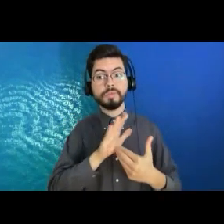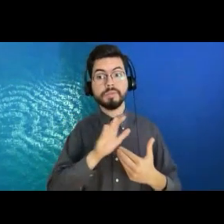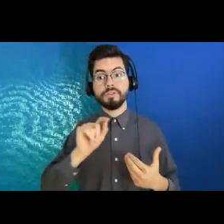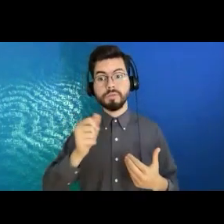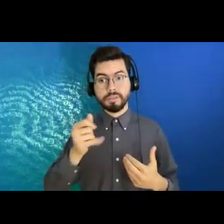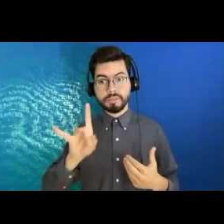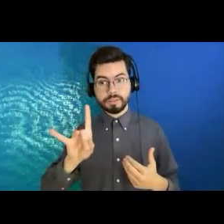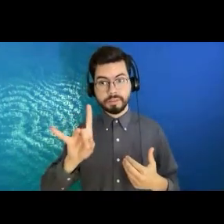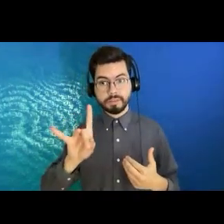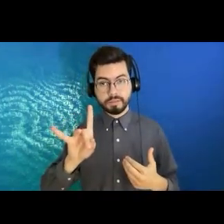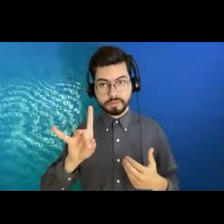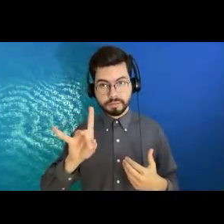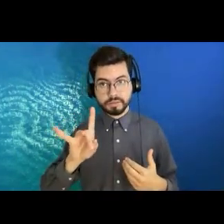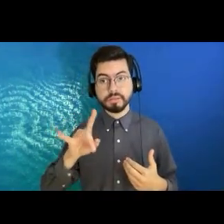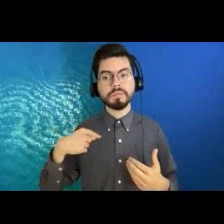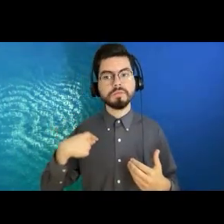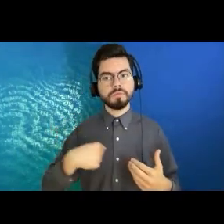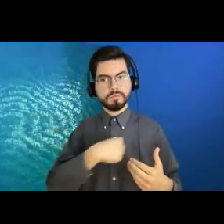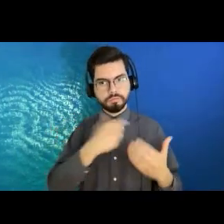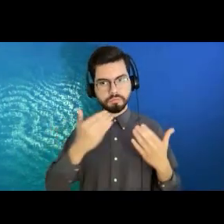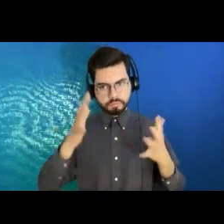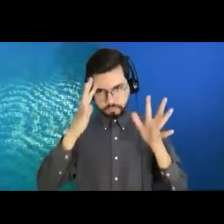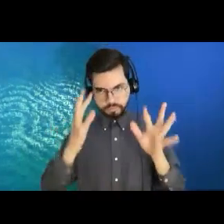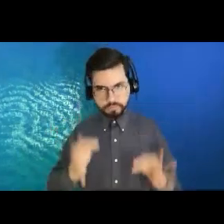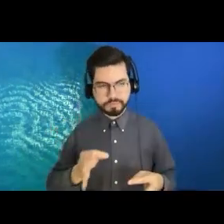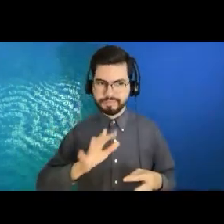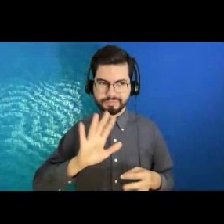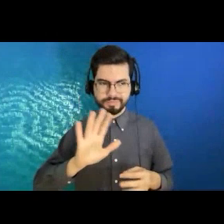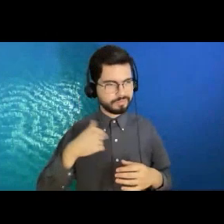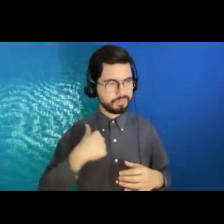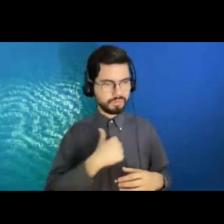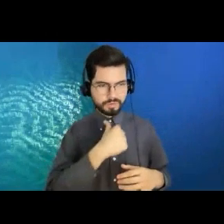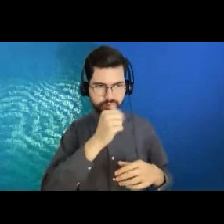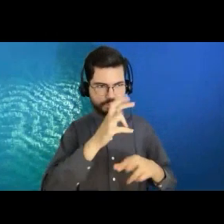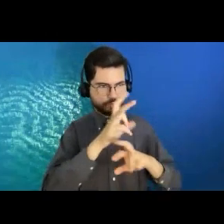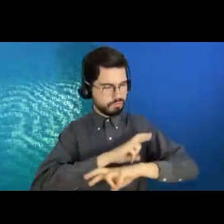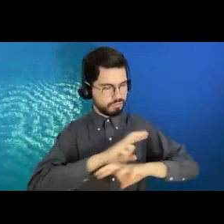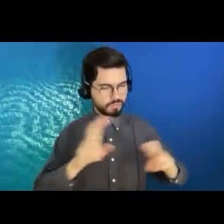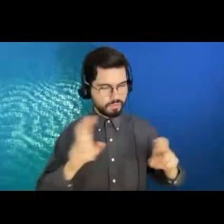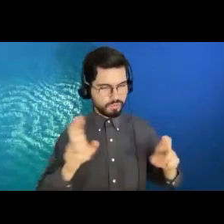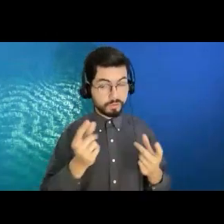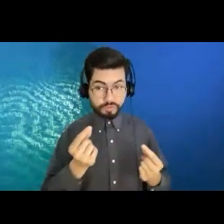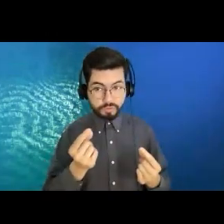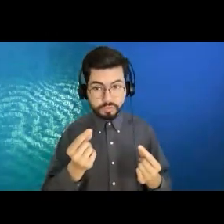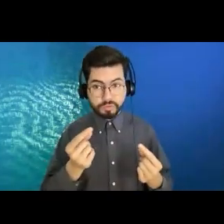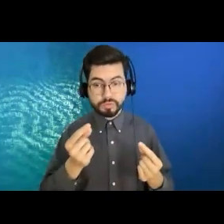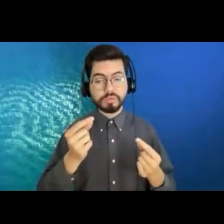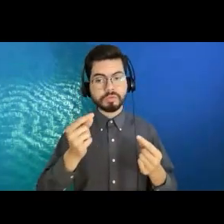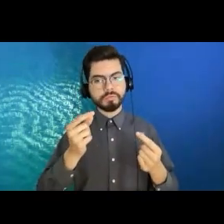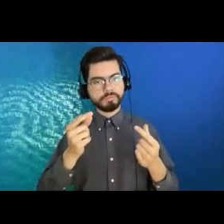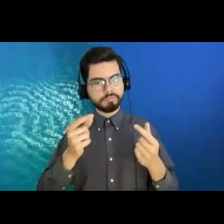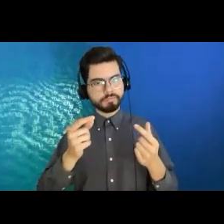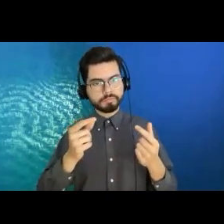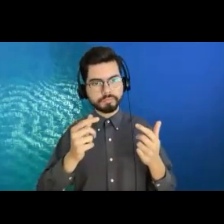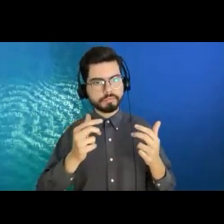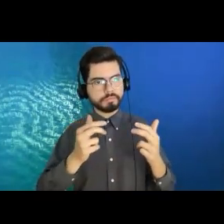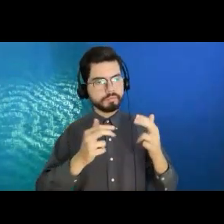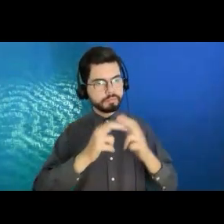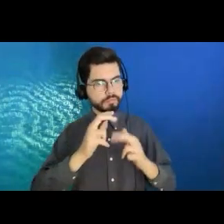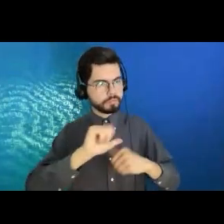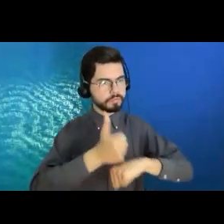2018. And we made the decision that we're not ready to try and build a collaborative plan that